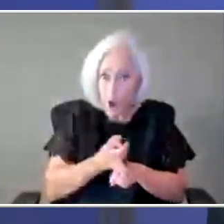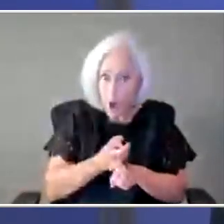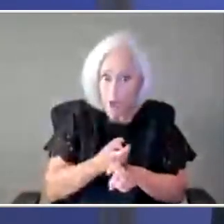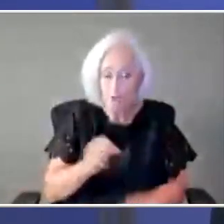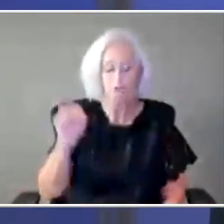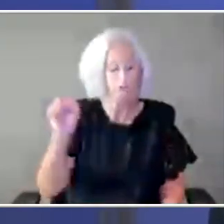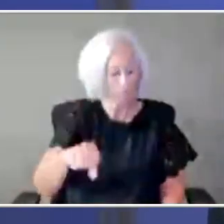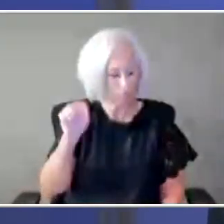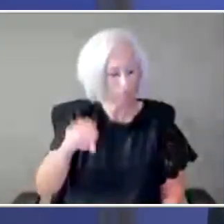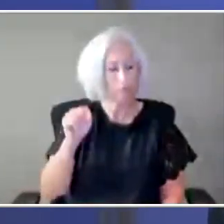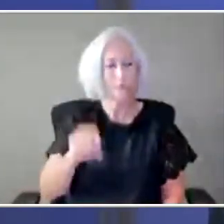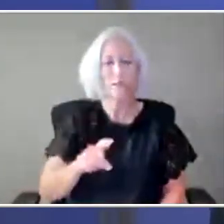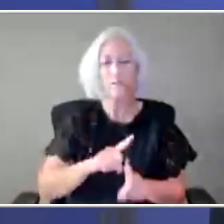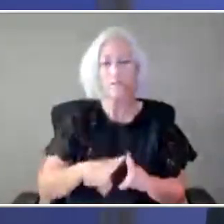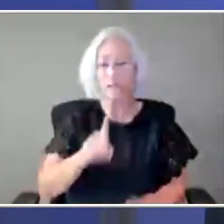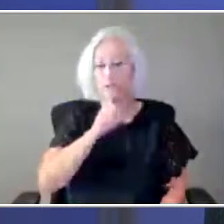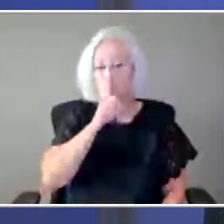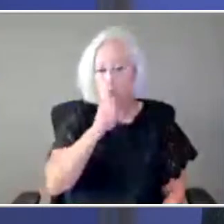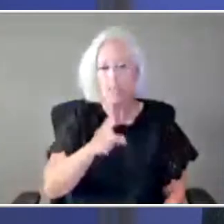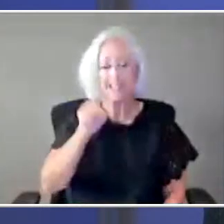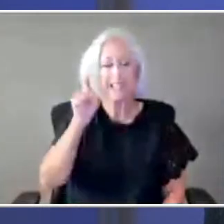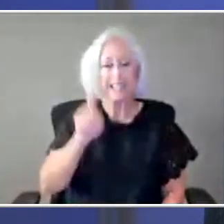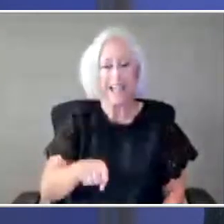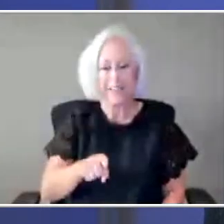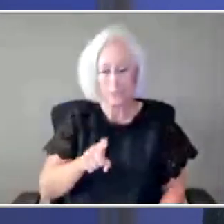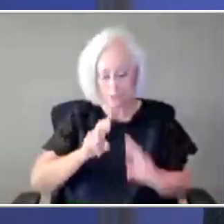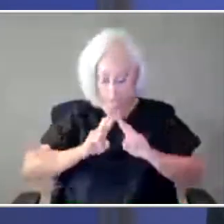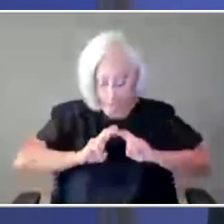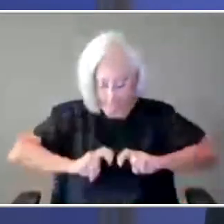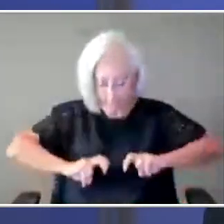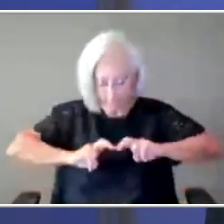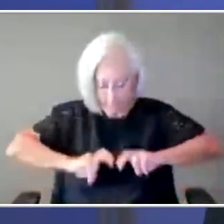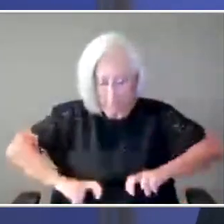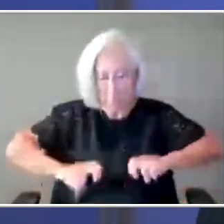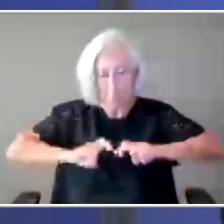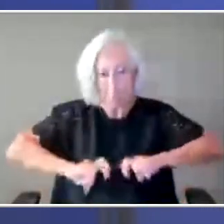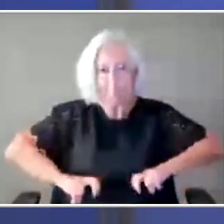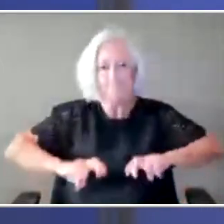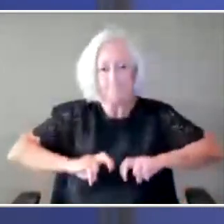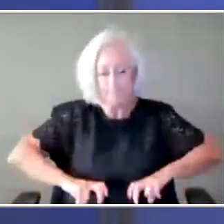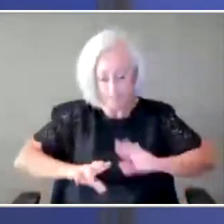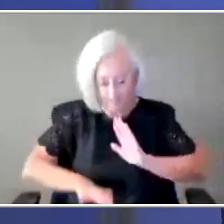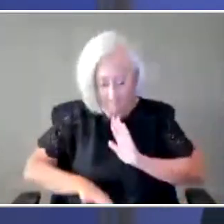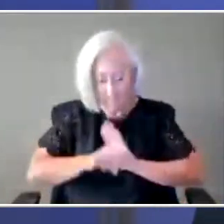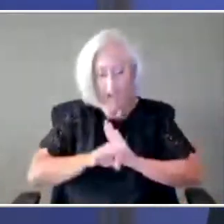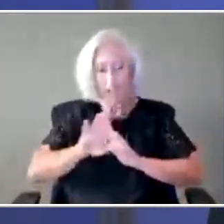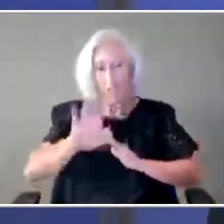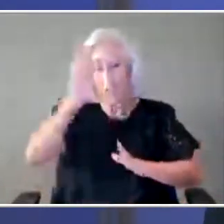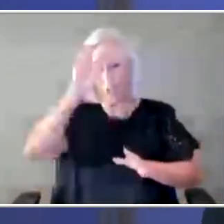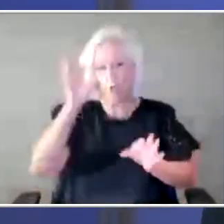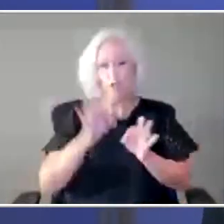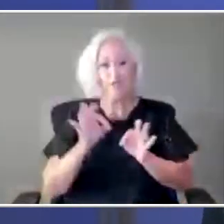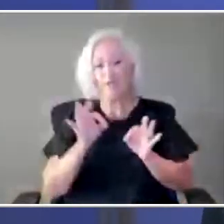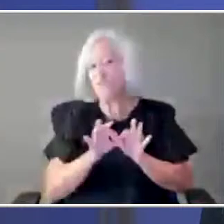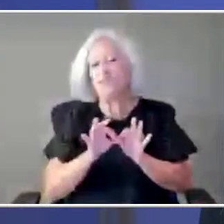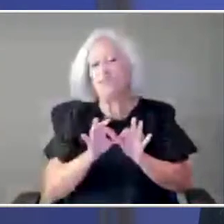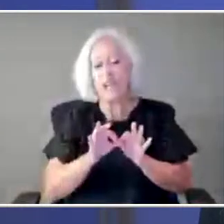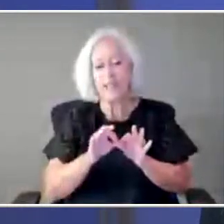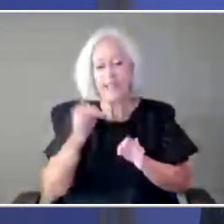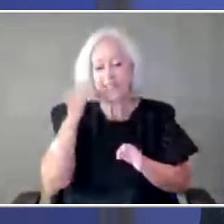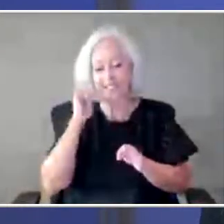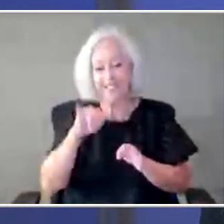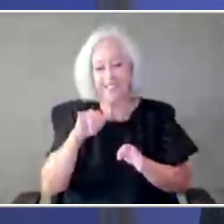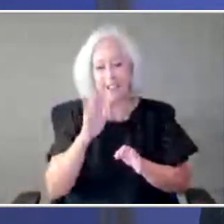to really dig deep down within yourself, find your faith that that's, who you are, and